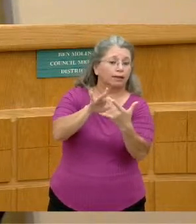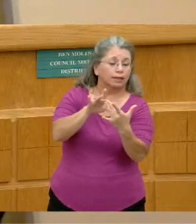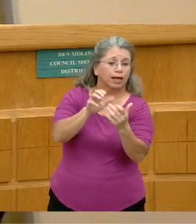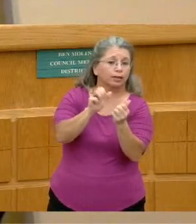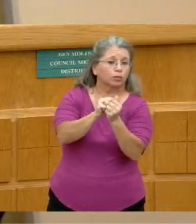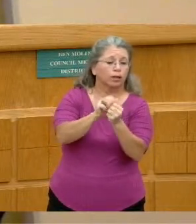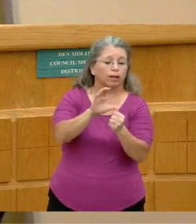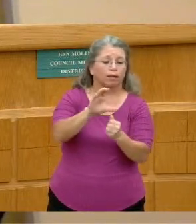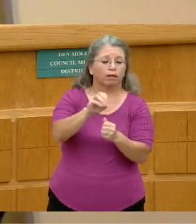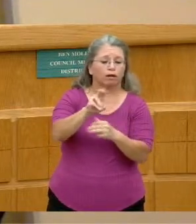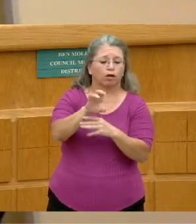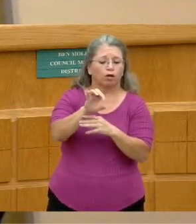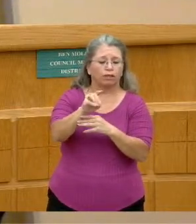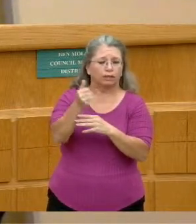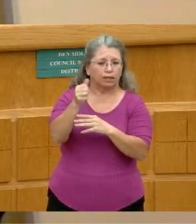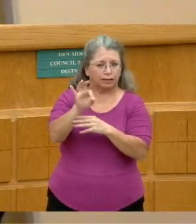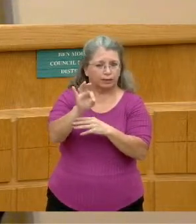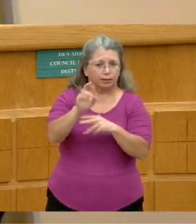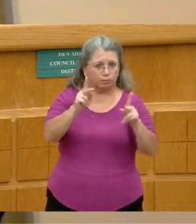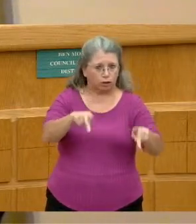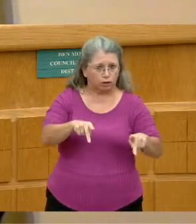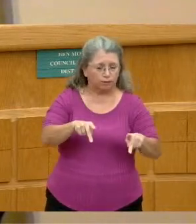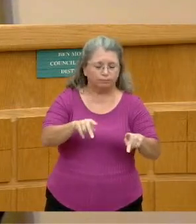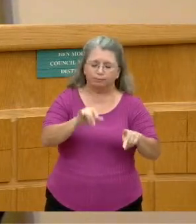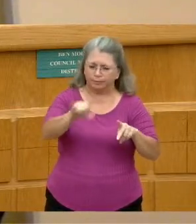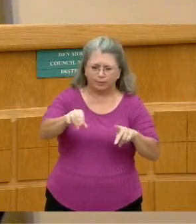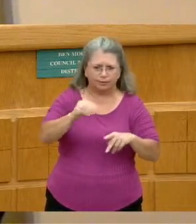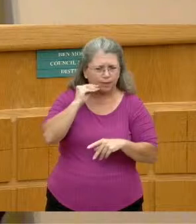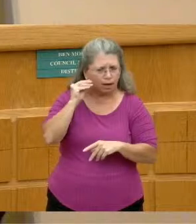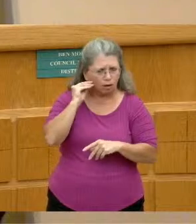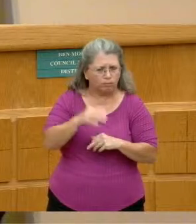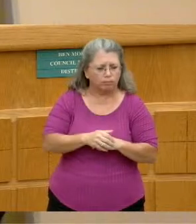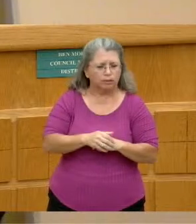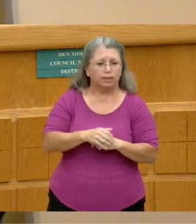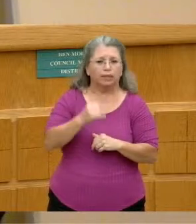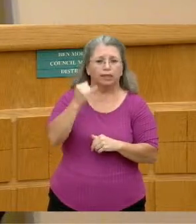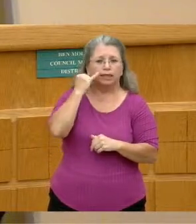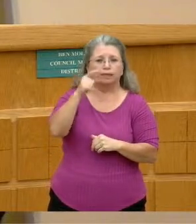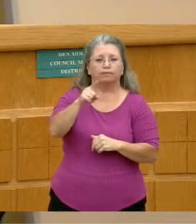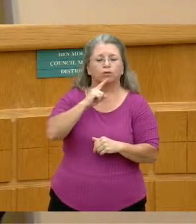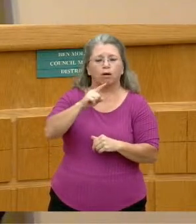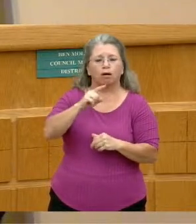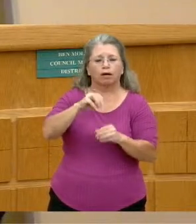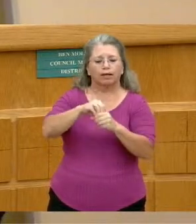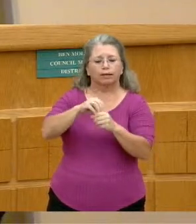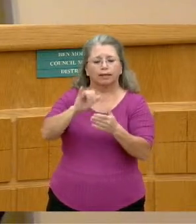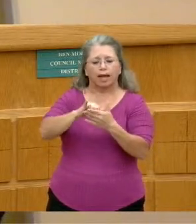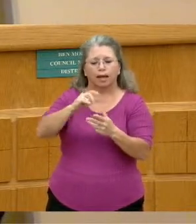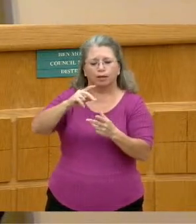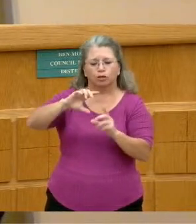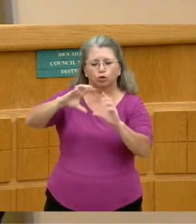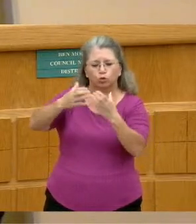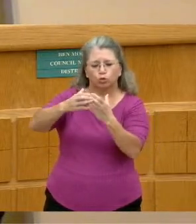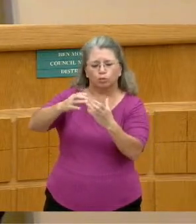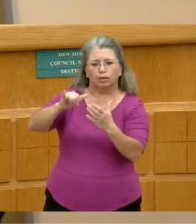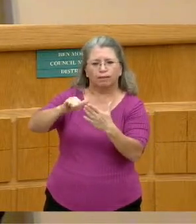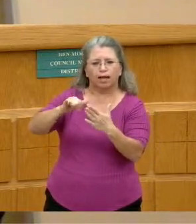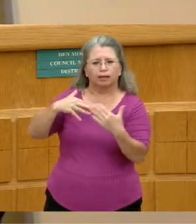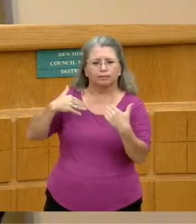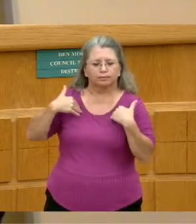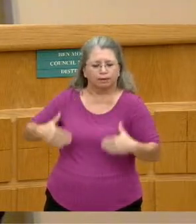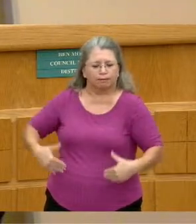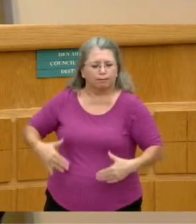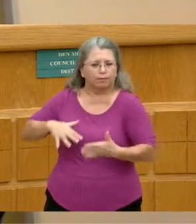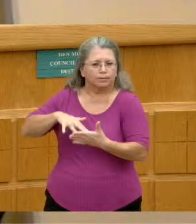COVID-19 person, stay home. If you are in the vulnerable population, stay home. If you just